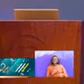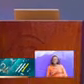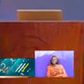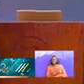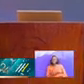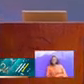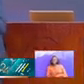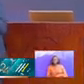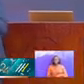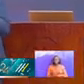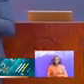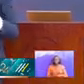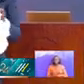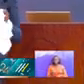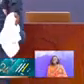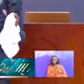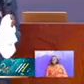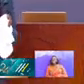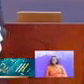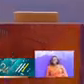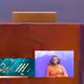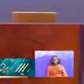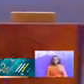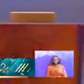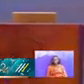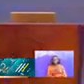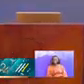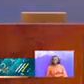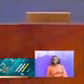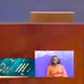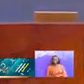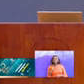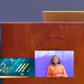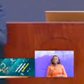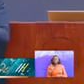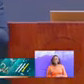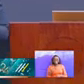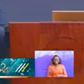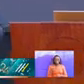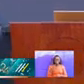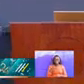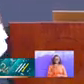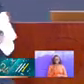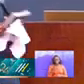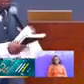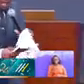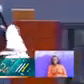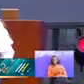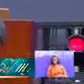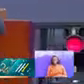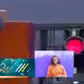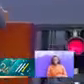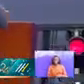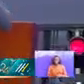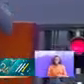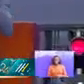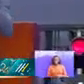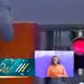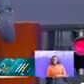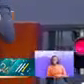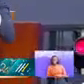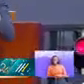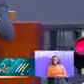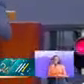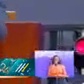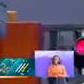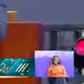David gave an offering of 1 billion and repented you you are discussing time the man gave a billion he said who am I